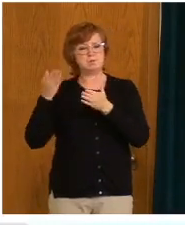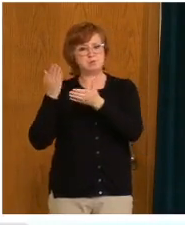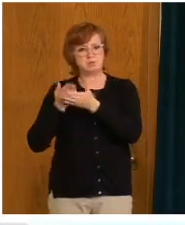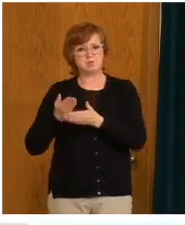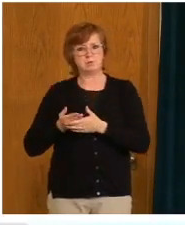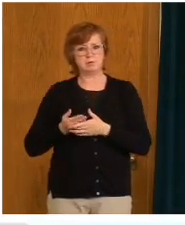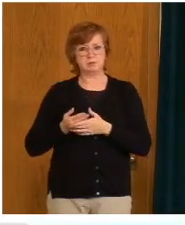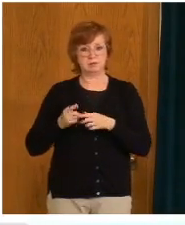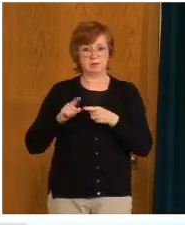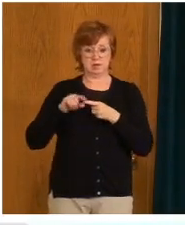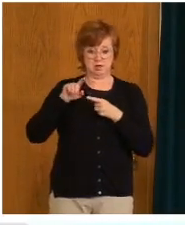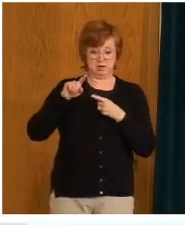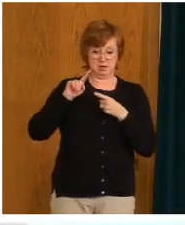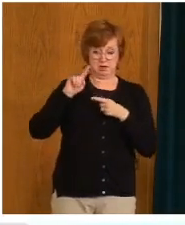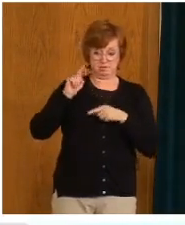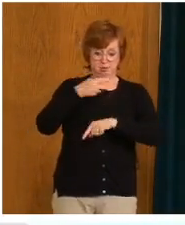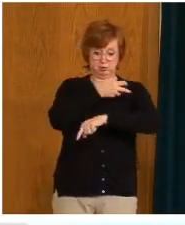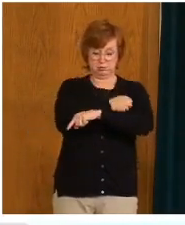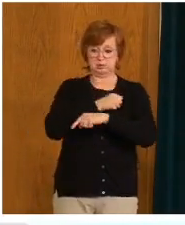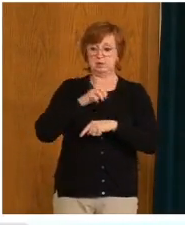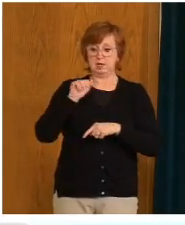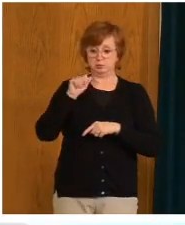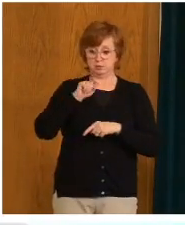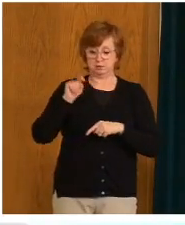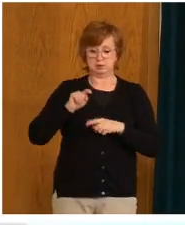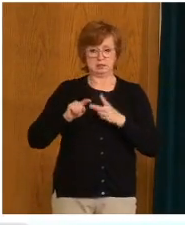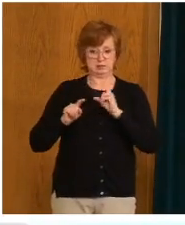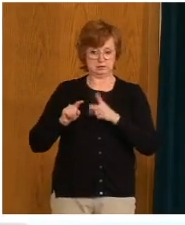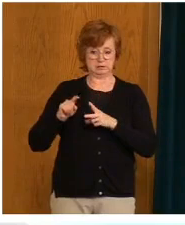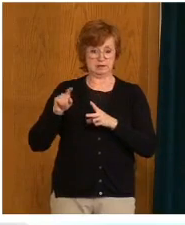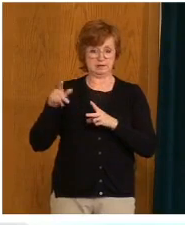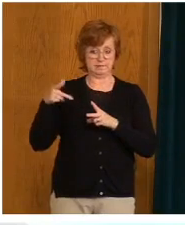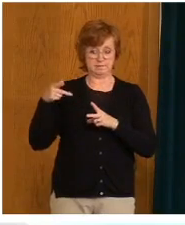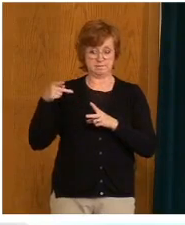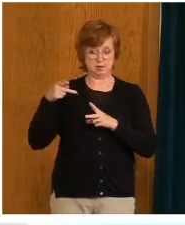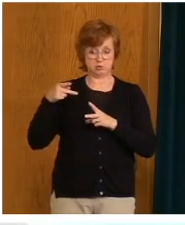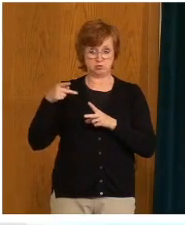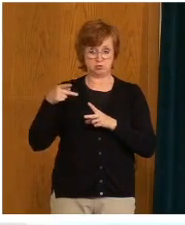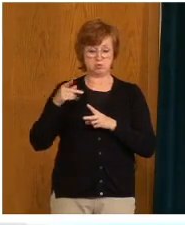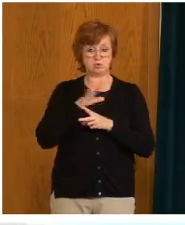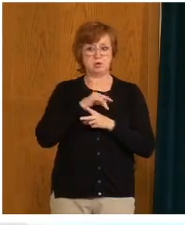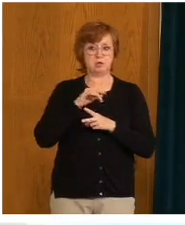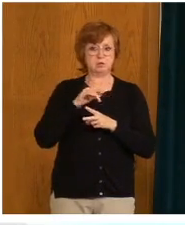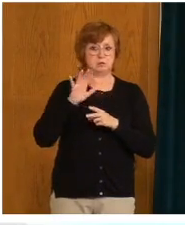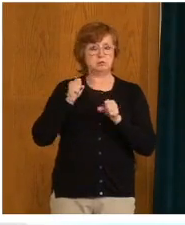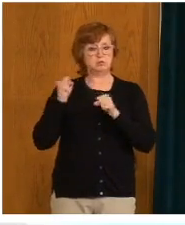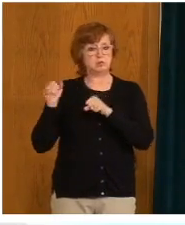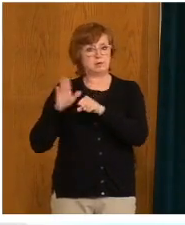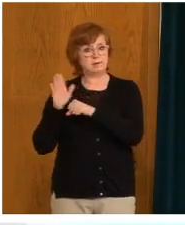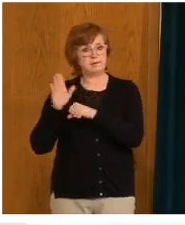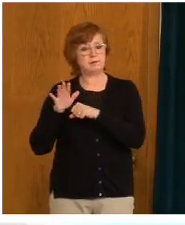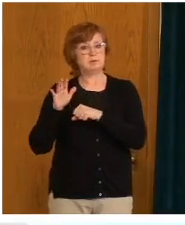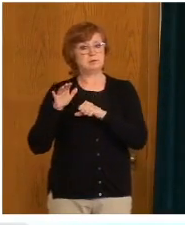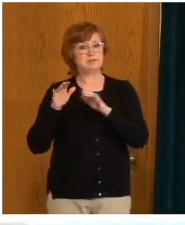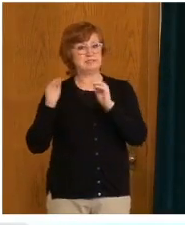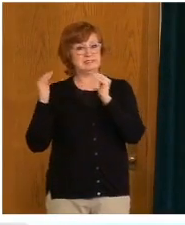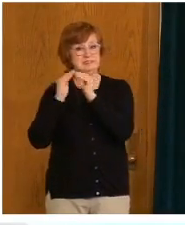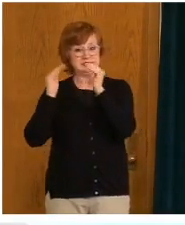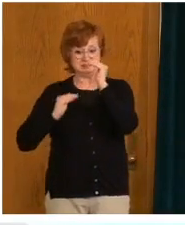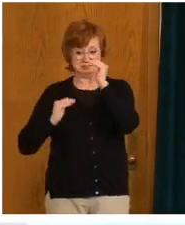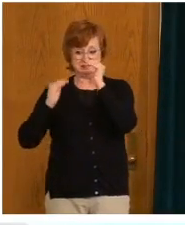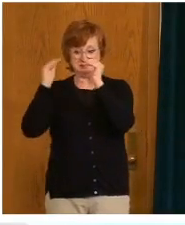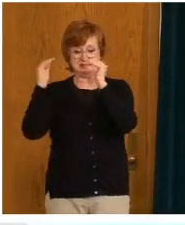dose Pfizer does mount an immune response as good as a second dose AstraZeneca. But certainly we expect